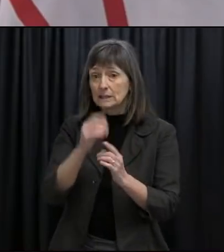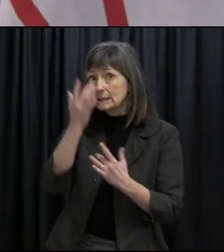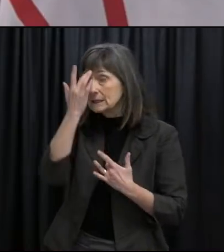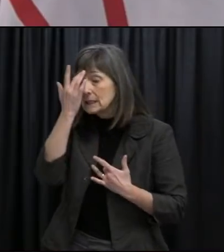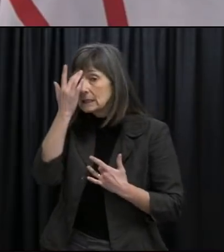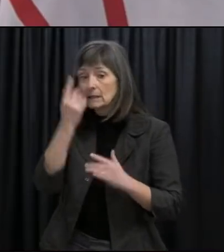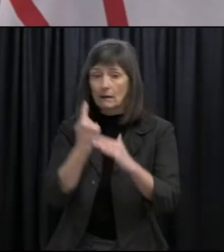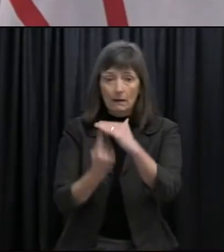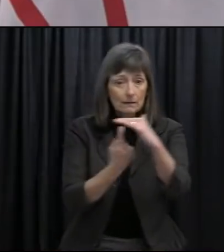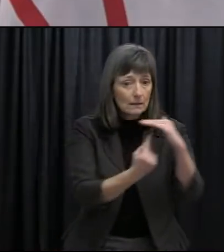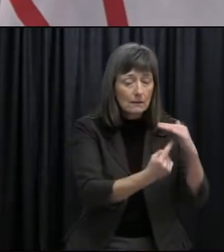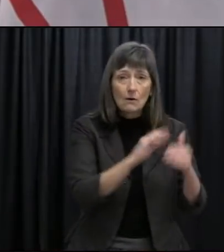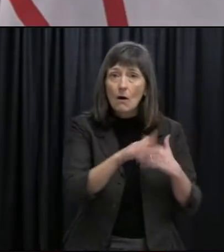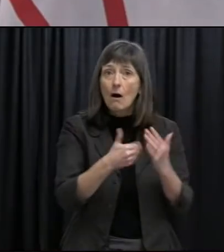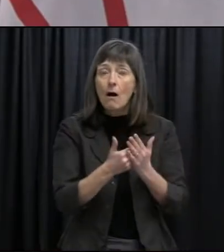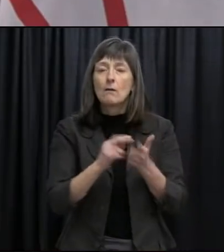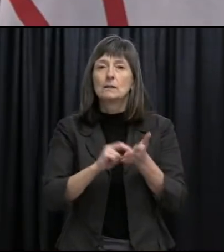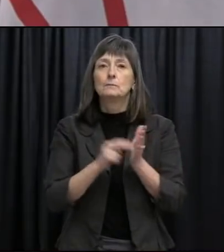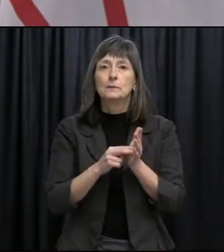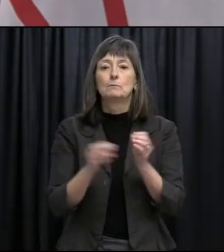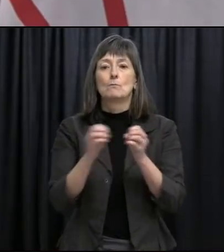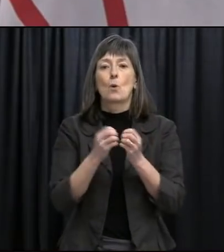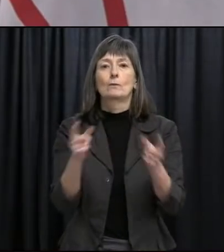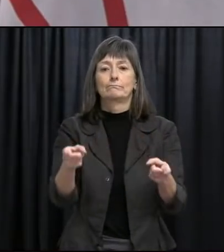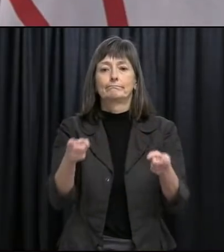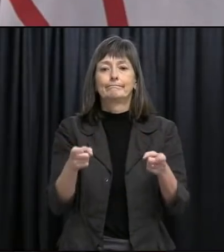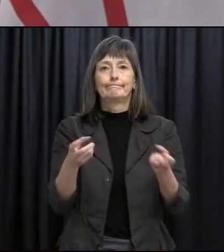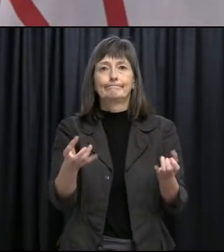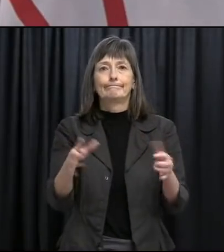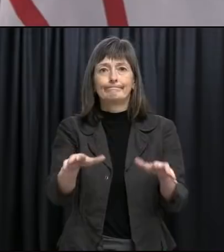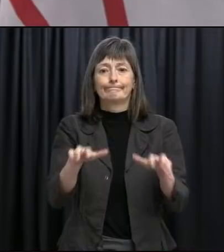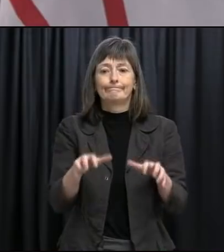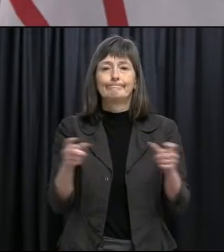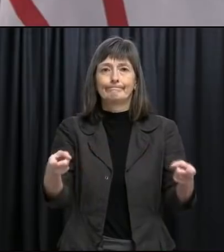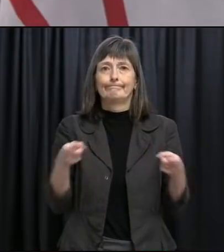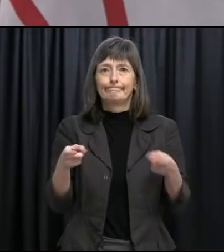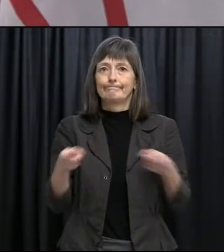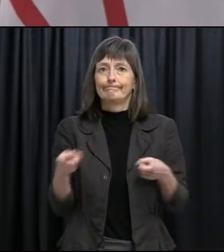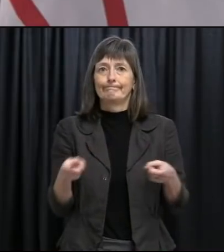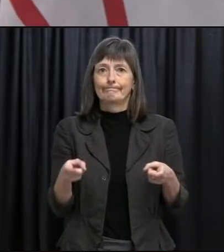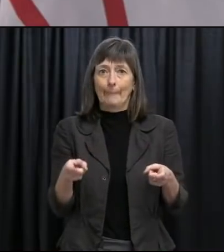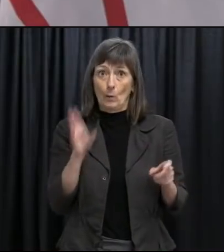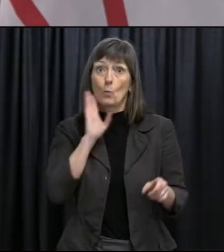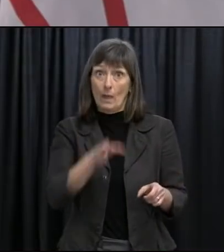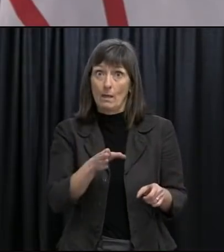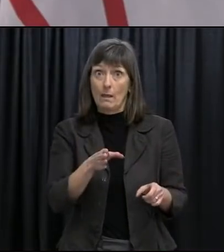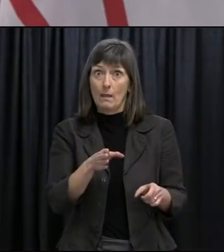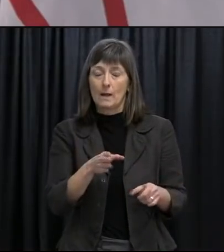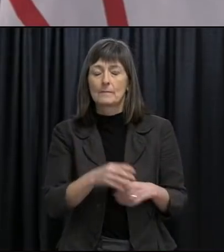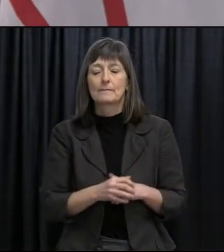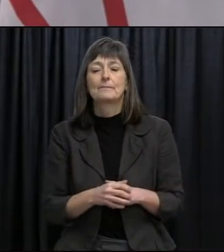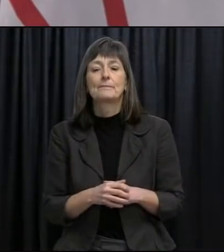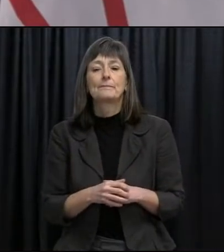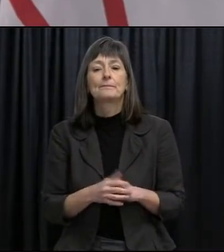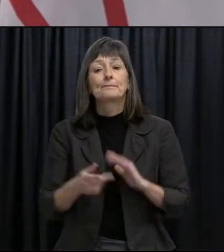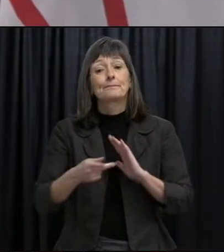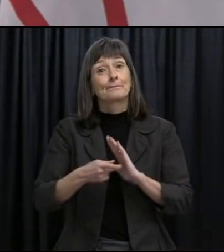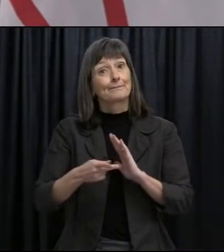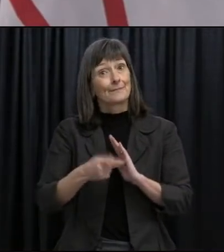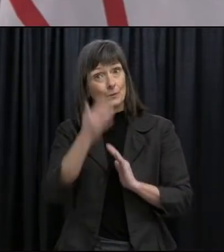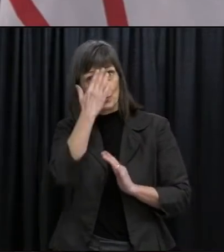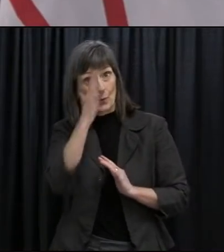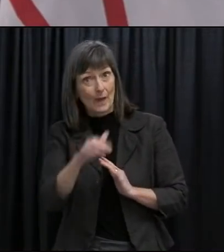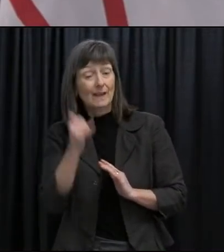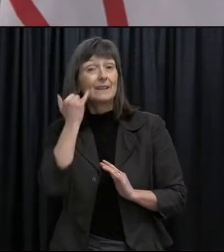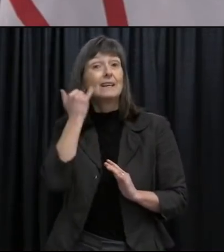and furthering the process of containment, which is critical. Second, as has been said before, the virus moves with